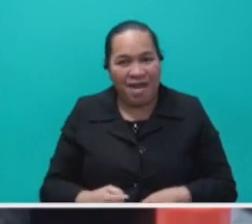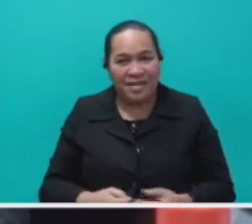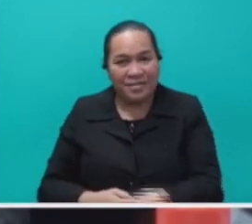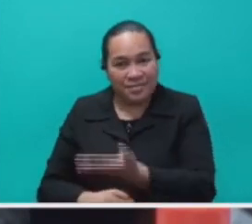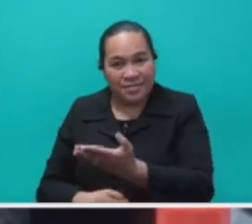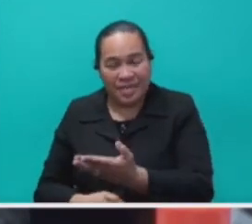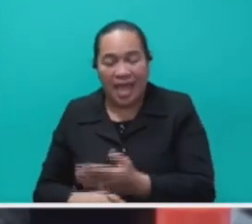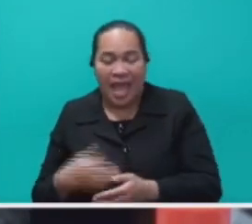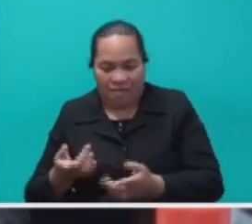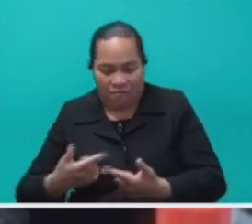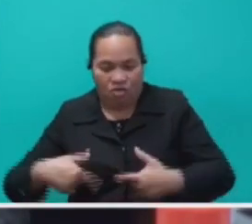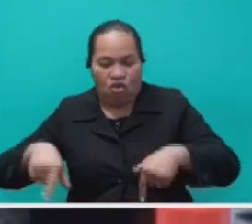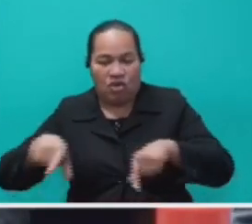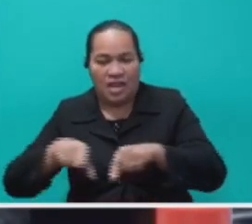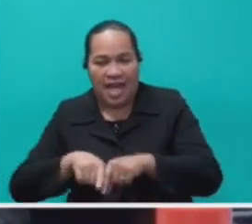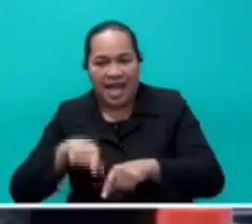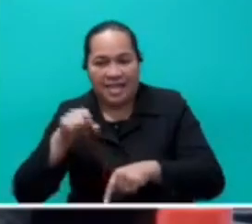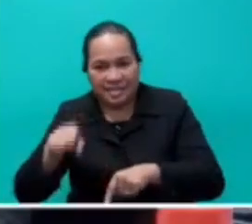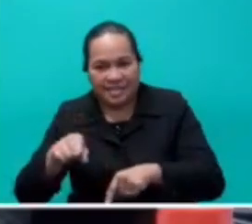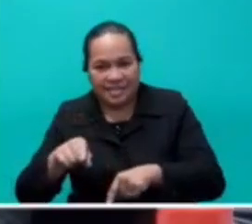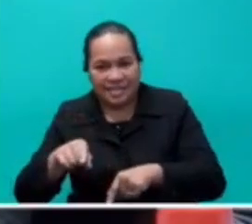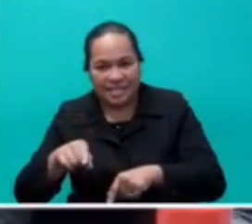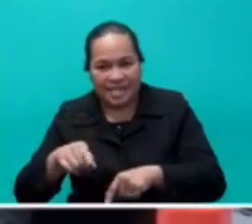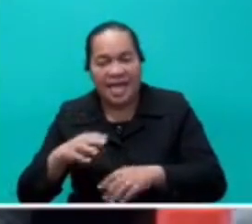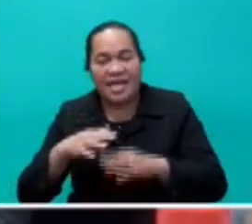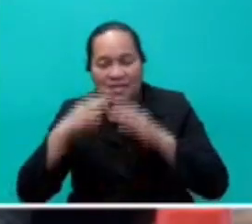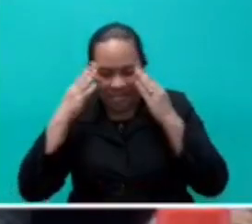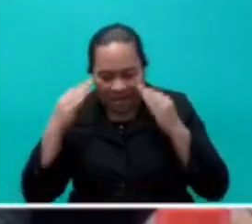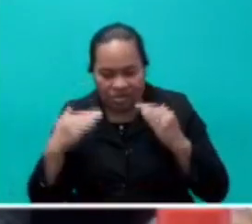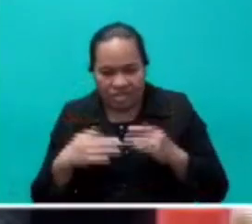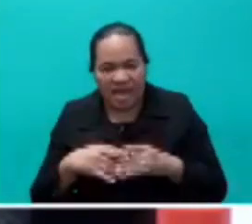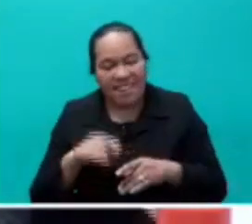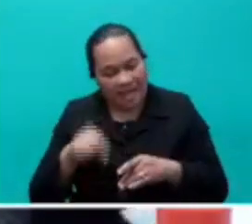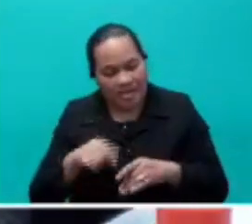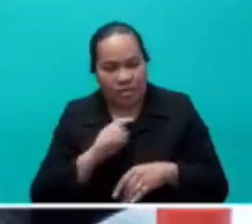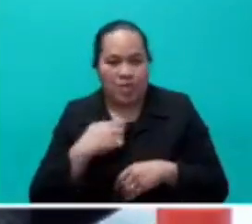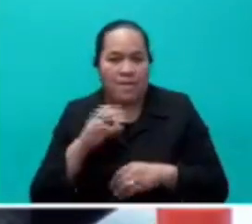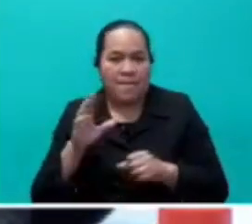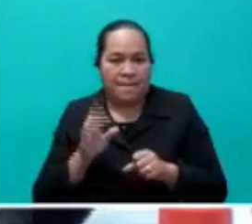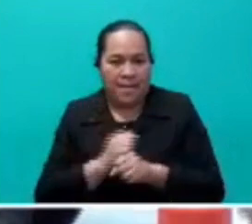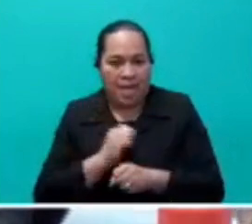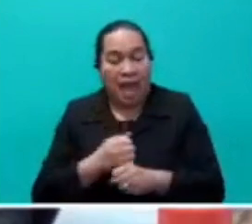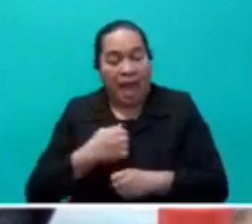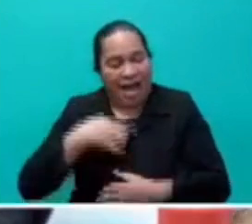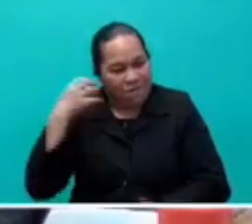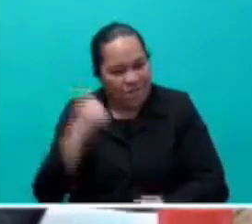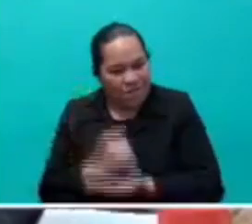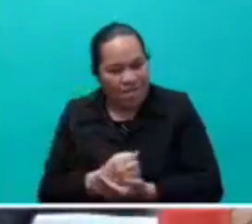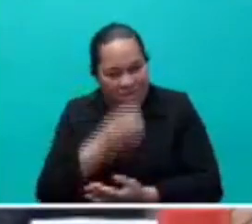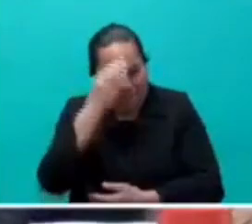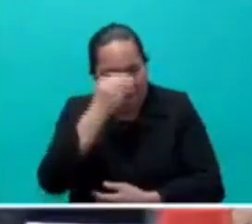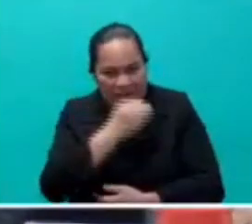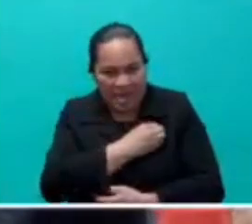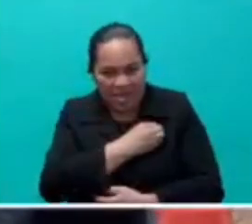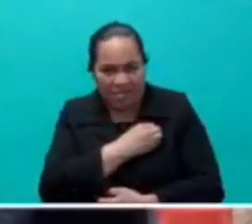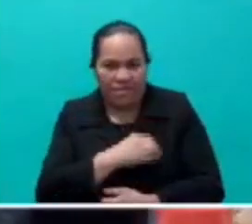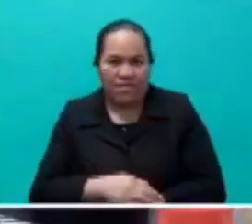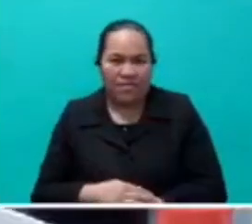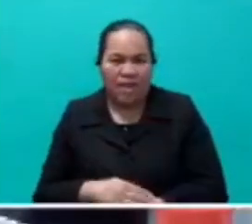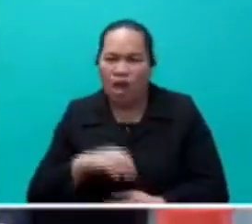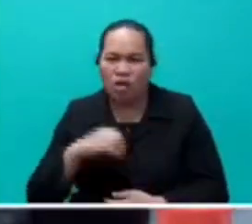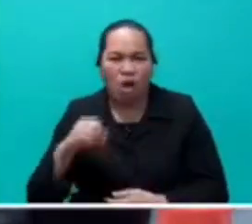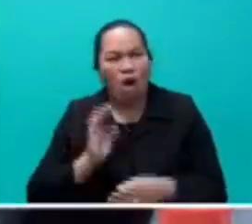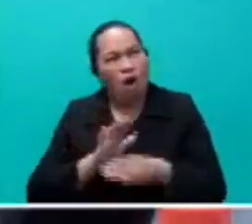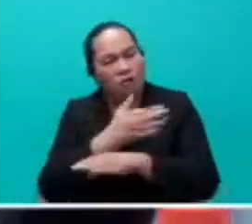have localized the Majority. That's the achievement we have made. Because I firmly believe, and we also believe, that